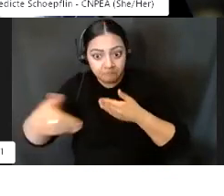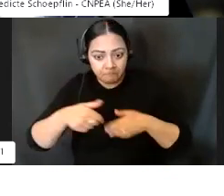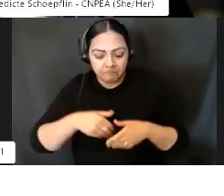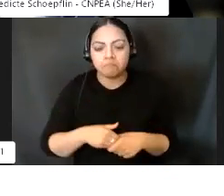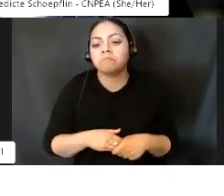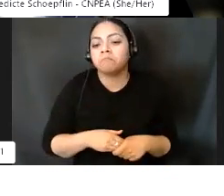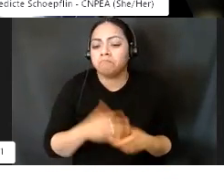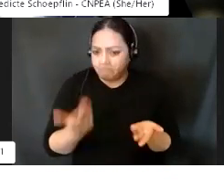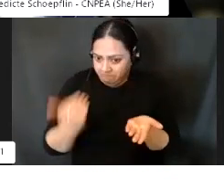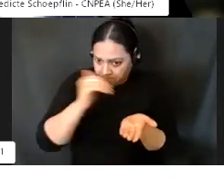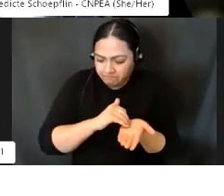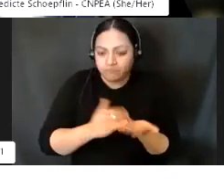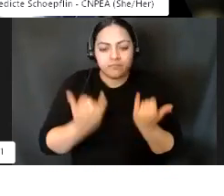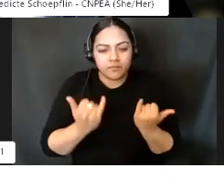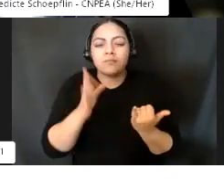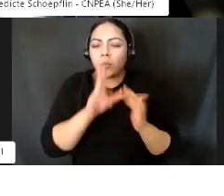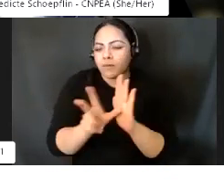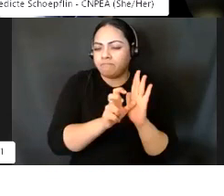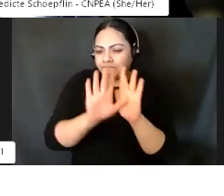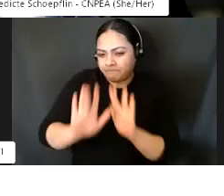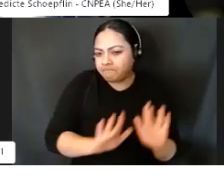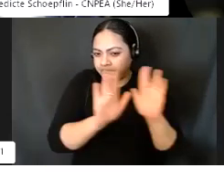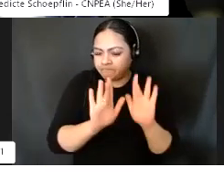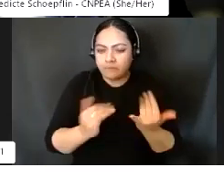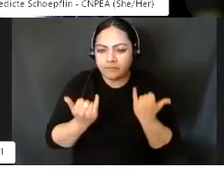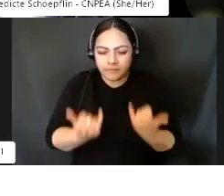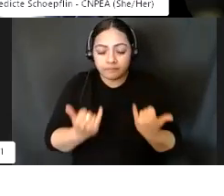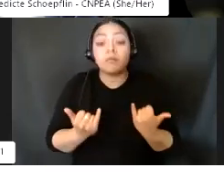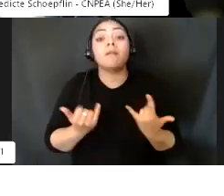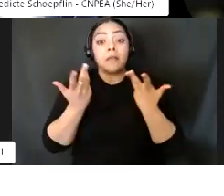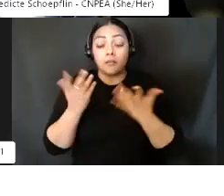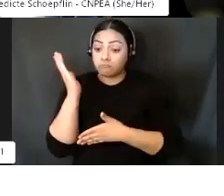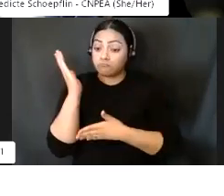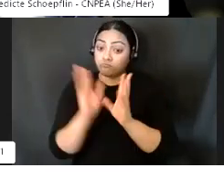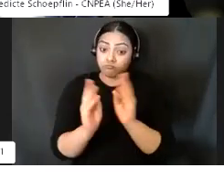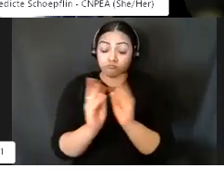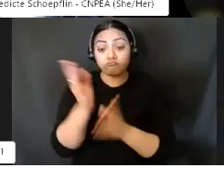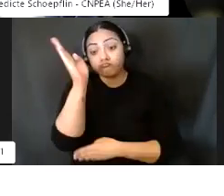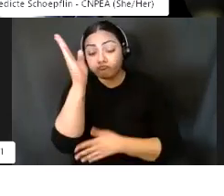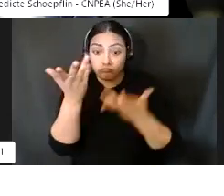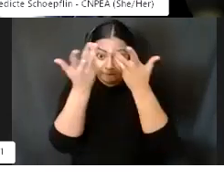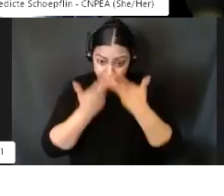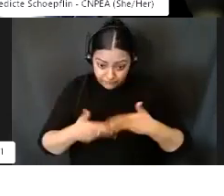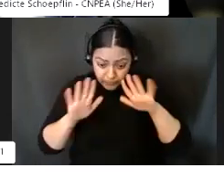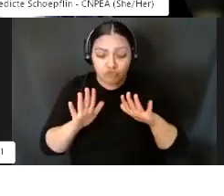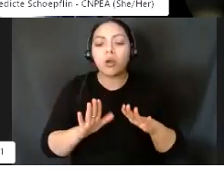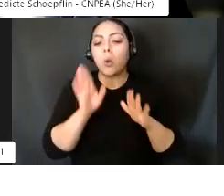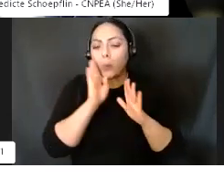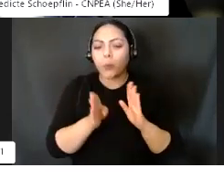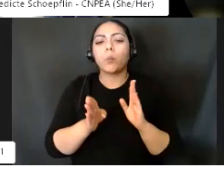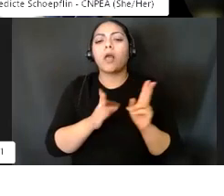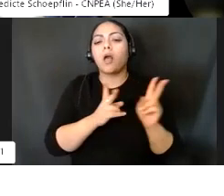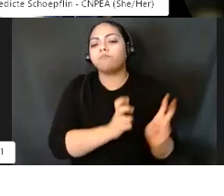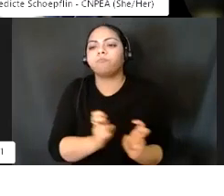is recorded today. And once we are done with the event and we process the recording, we'll be able to upload a version